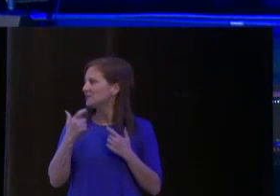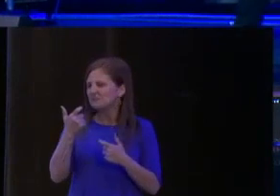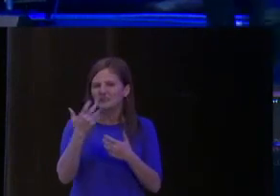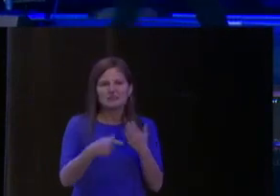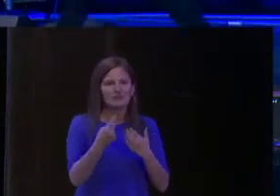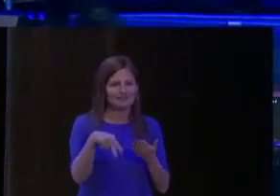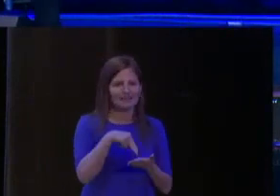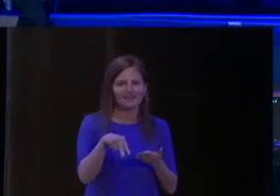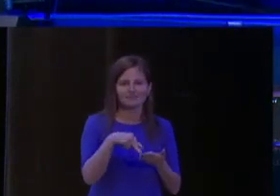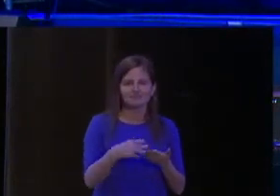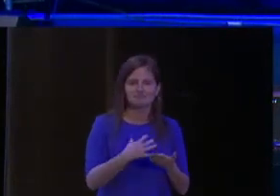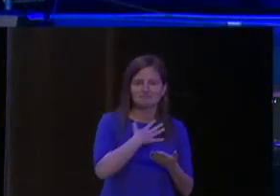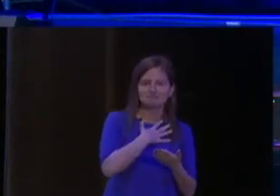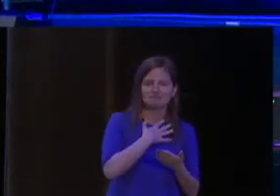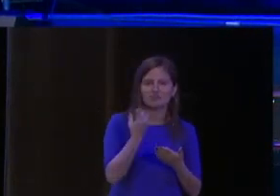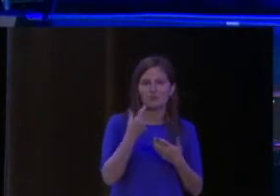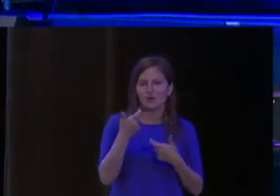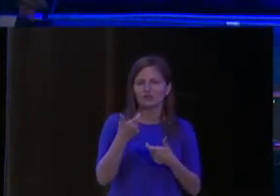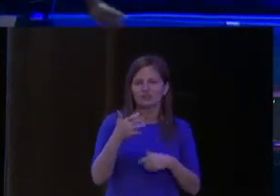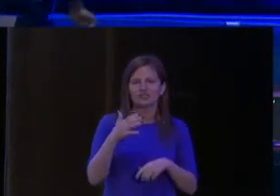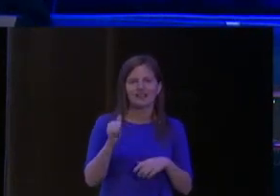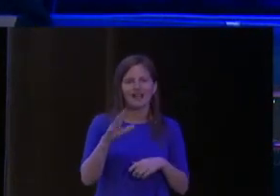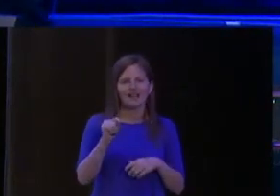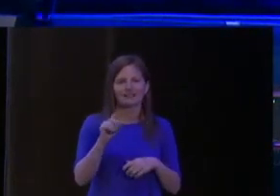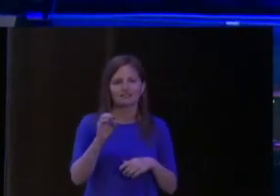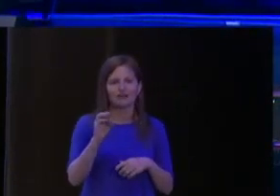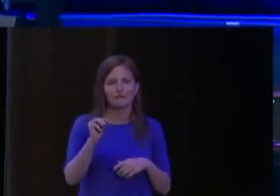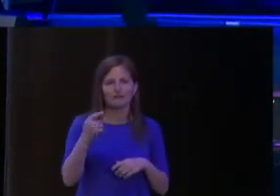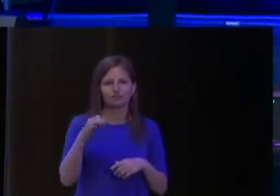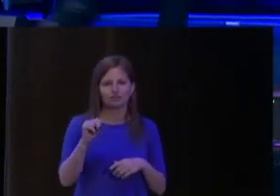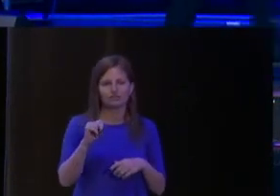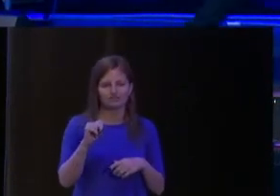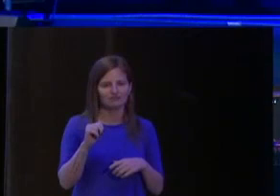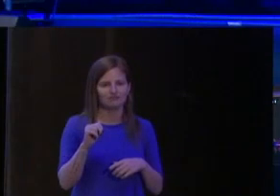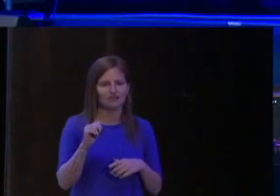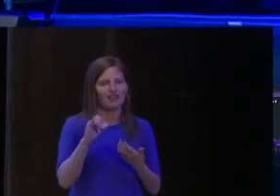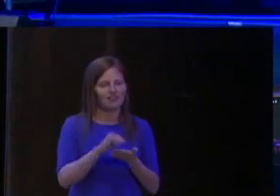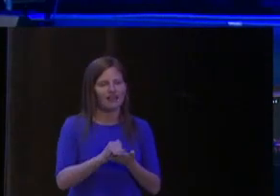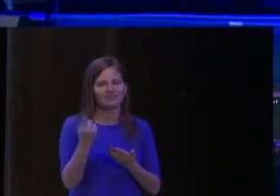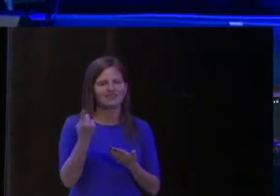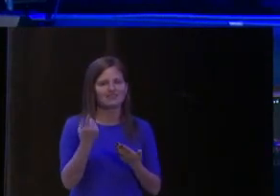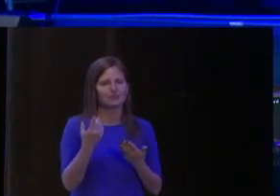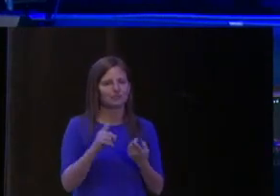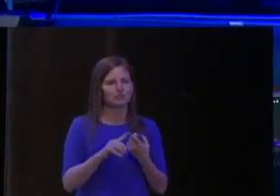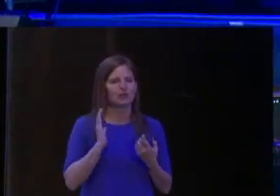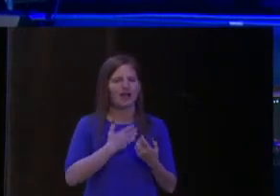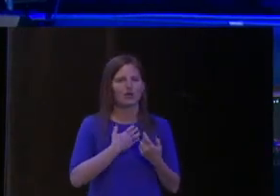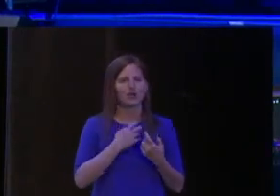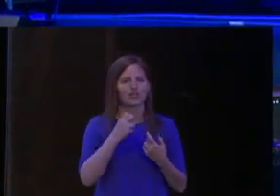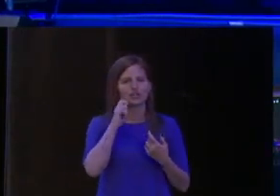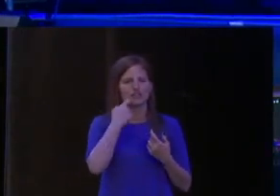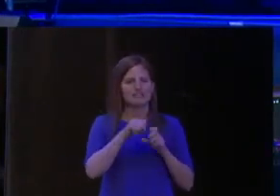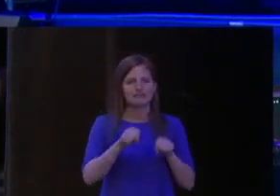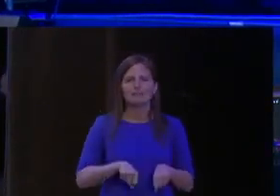somebody dance, just watching an act of compassion, watching an act of generosity, does so much to our nervous system, just watching